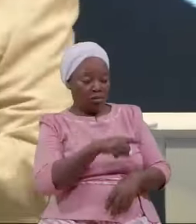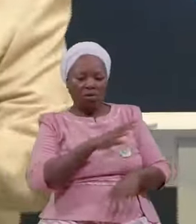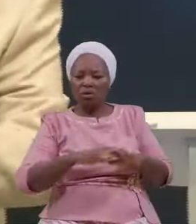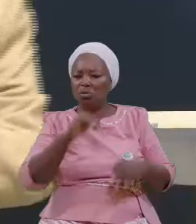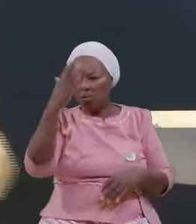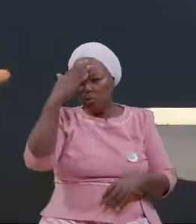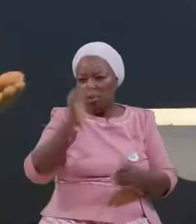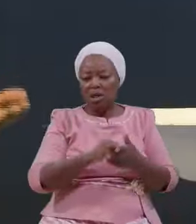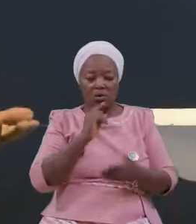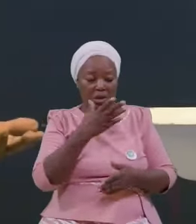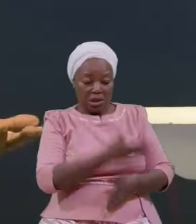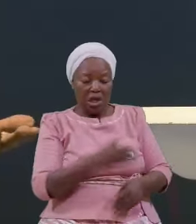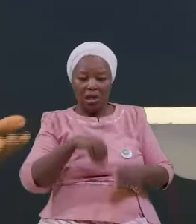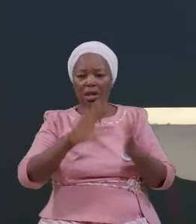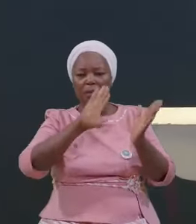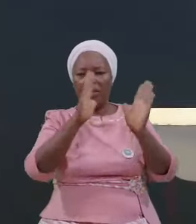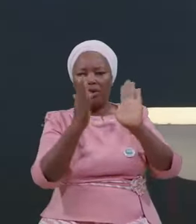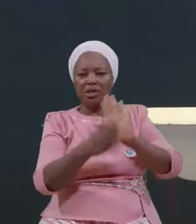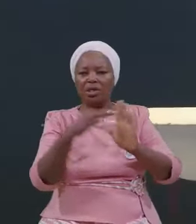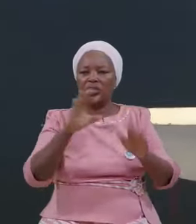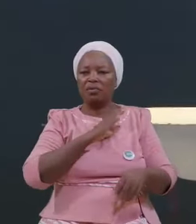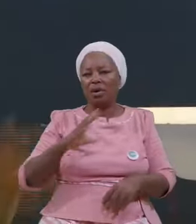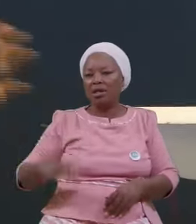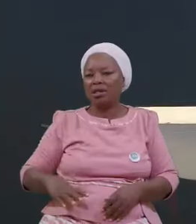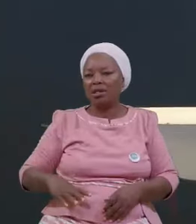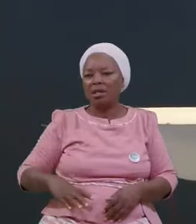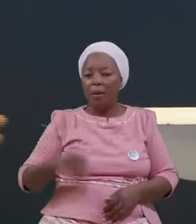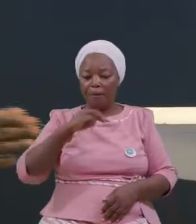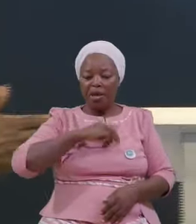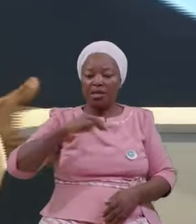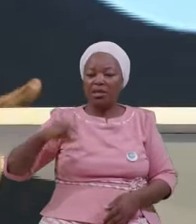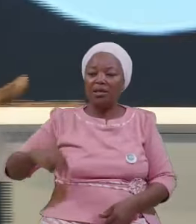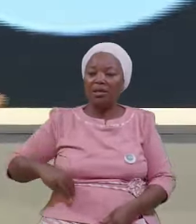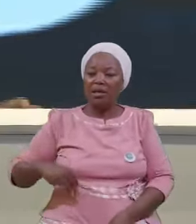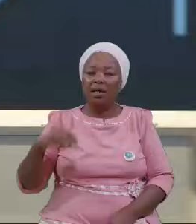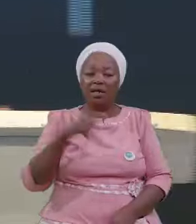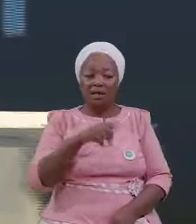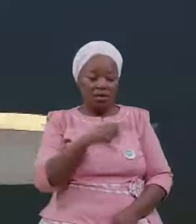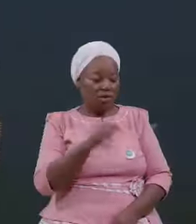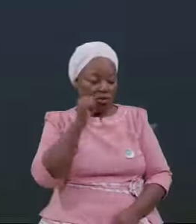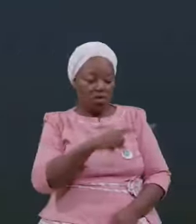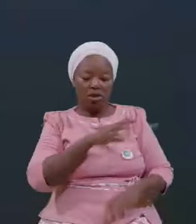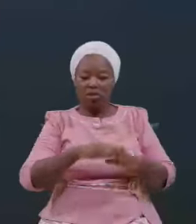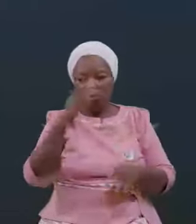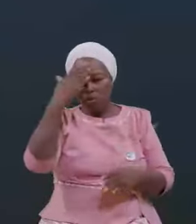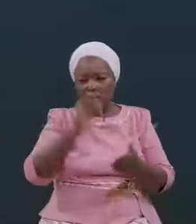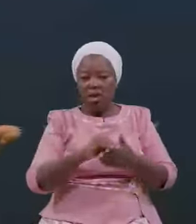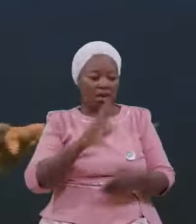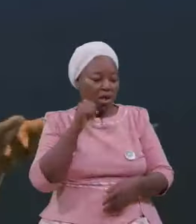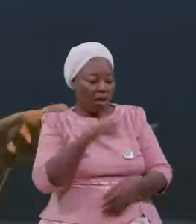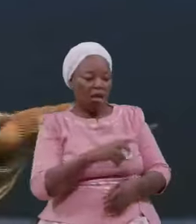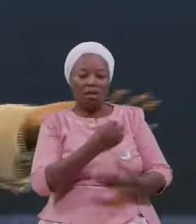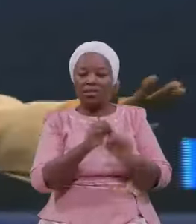In the presence of Christ, Messiah. He didn't know that her salvation was nearer than